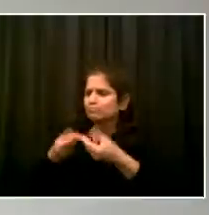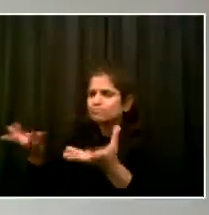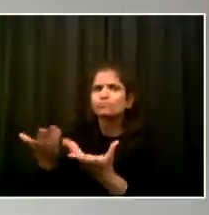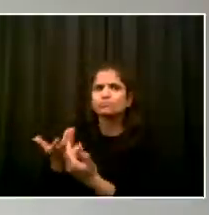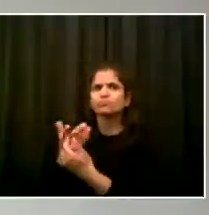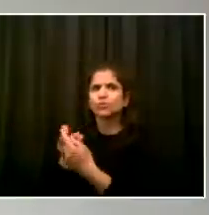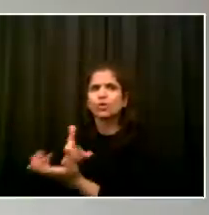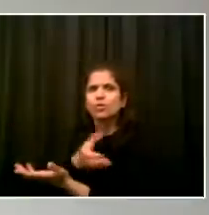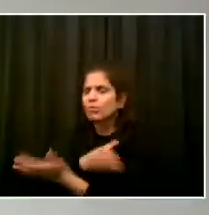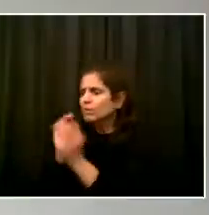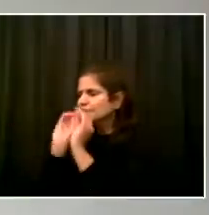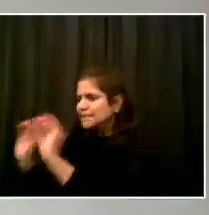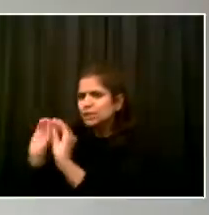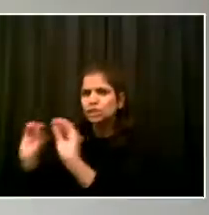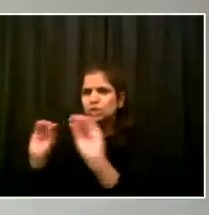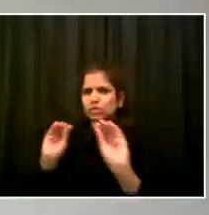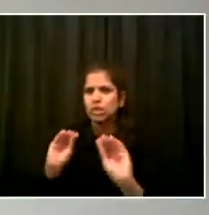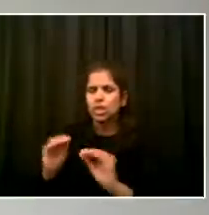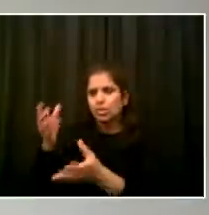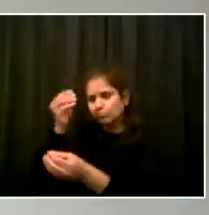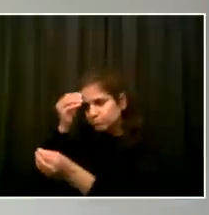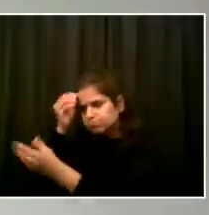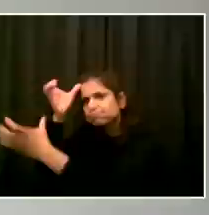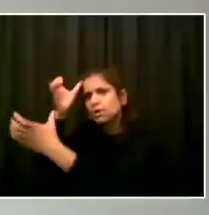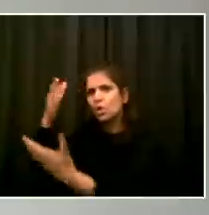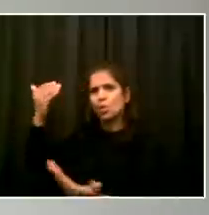community. Excellent. Thank you very much, Eric.